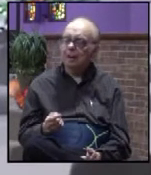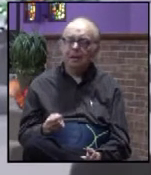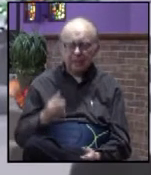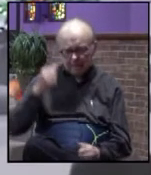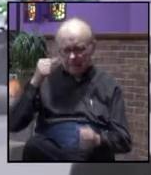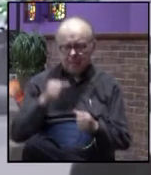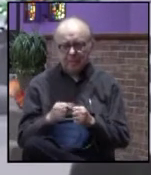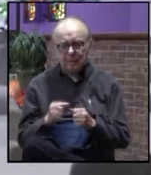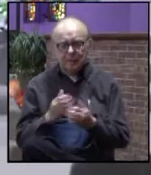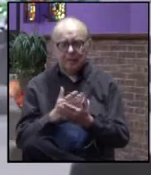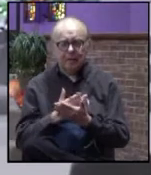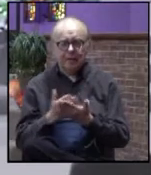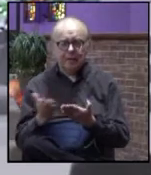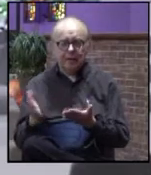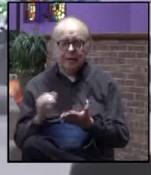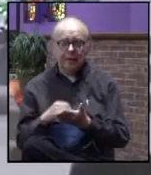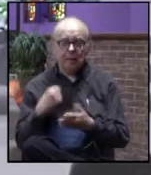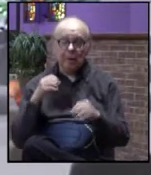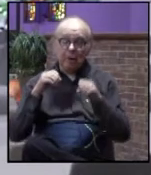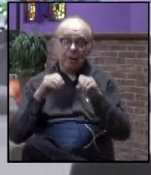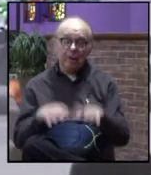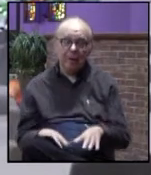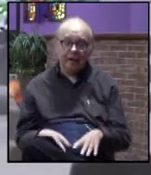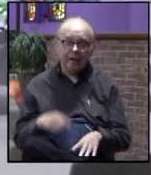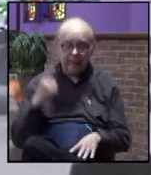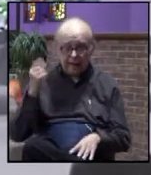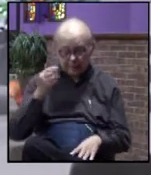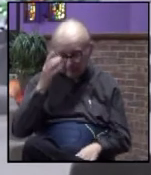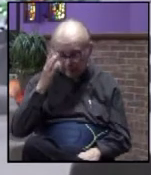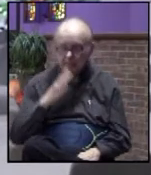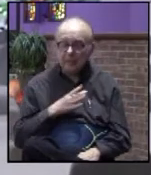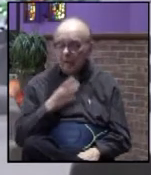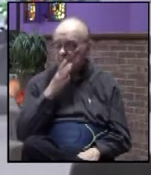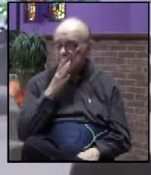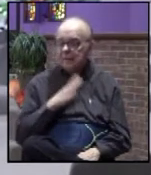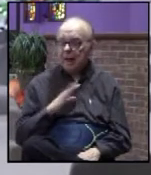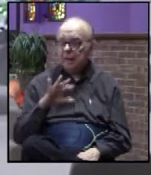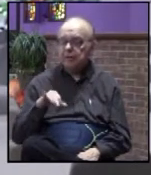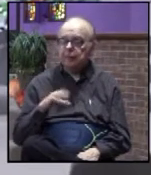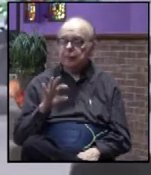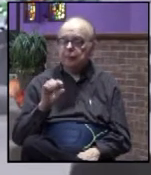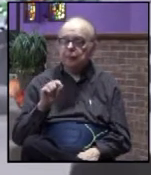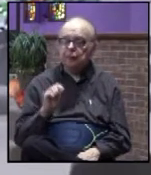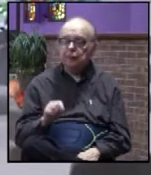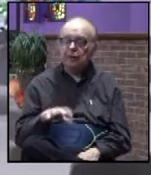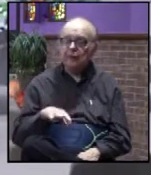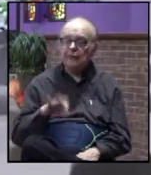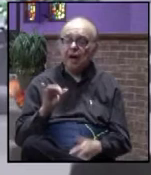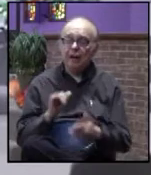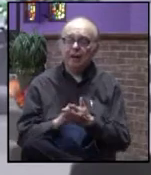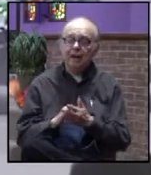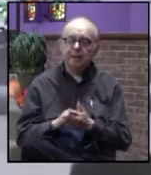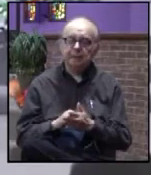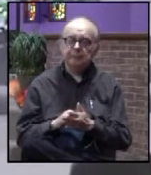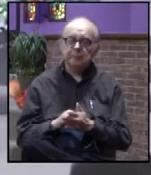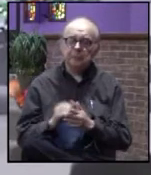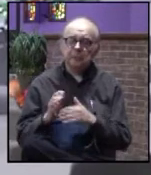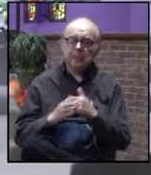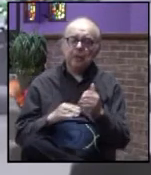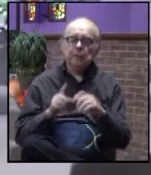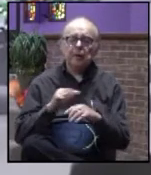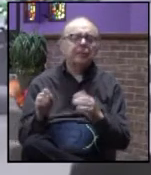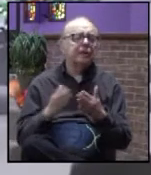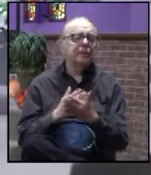remember that Lego that we lost? I think mom or dad just found it. But you build these